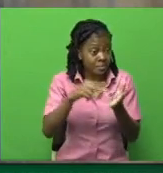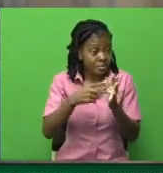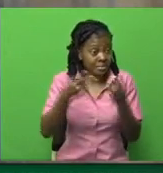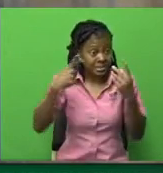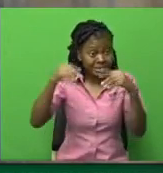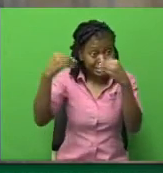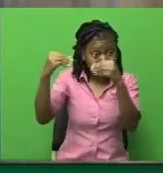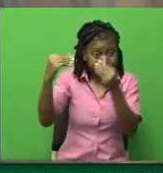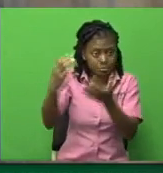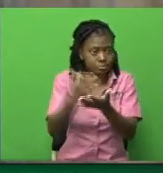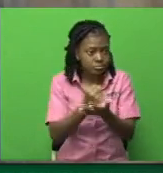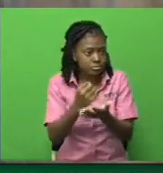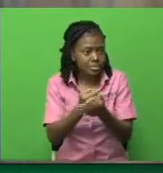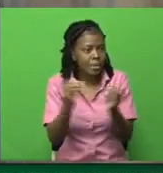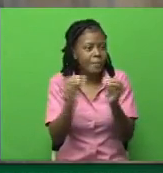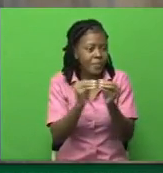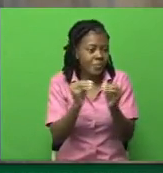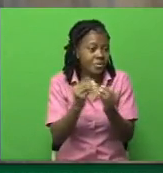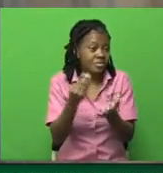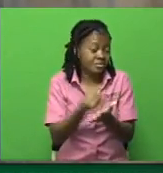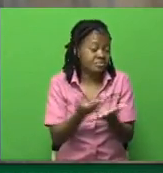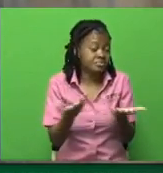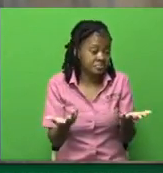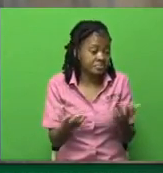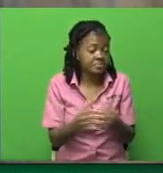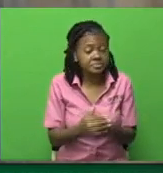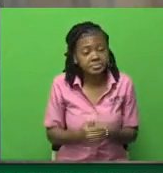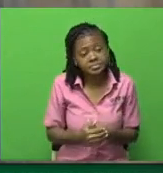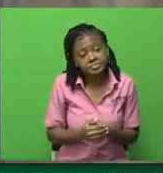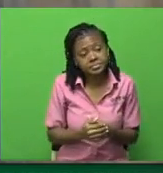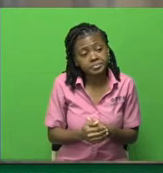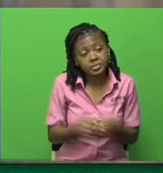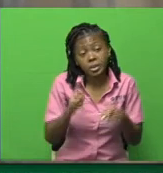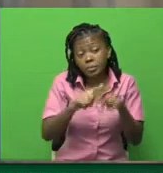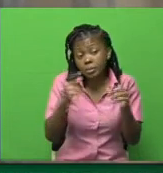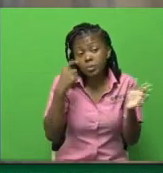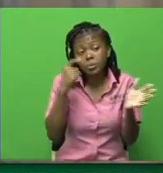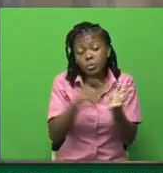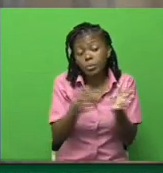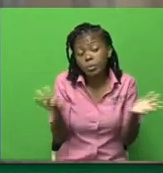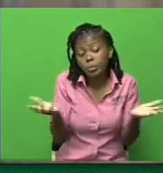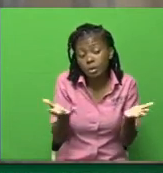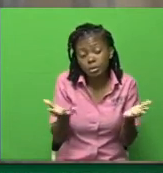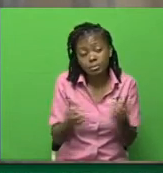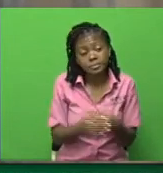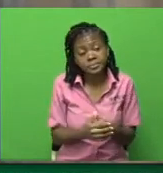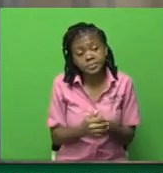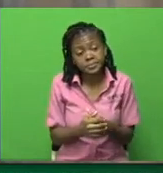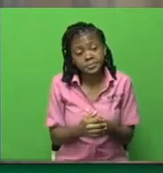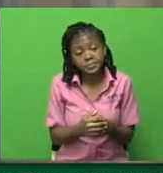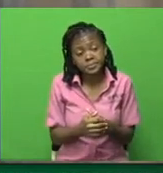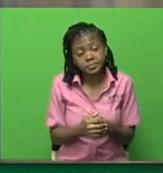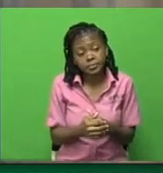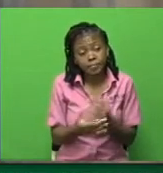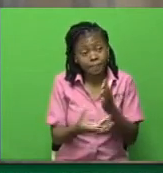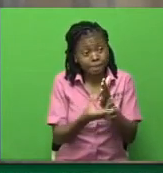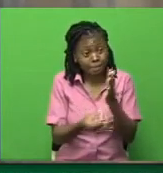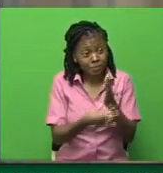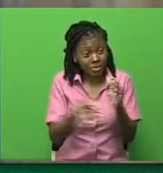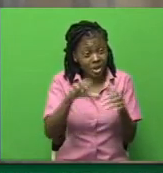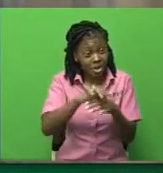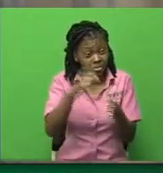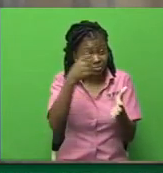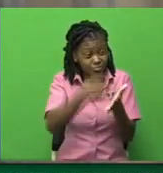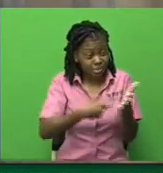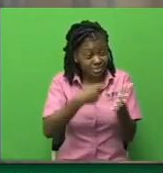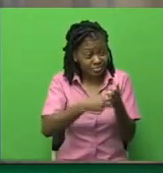fiscal 2022. we should note however that oil and gas prices in recent weeks have